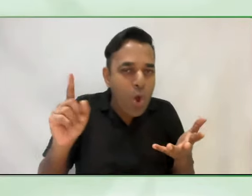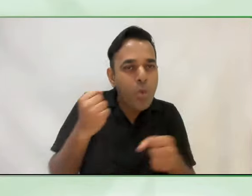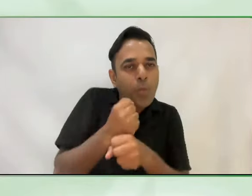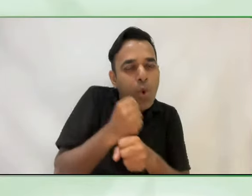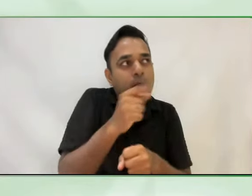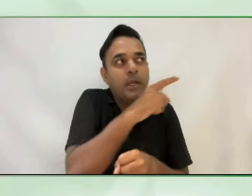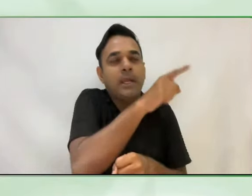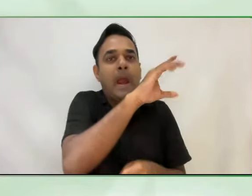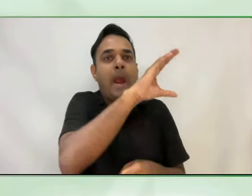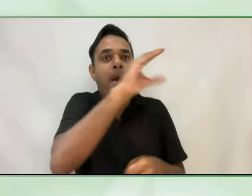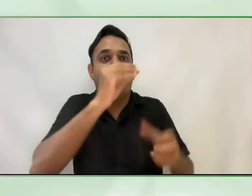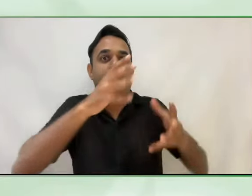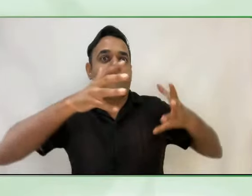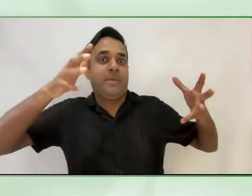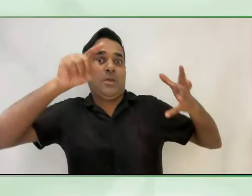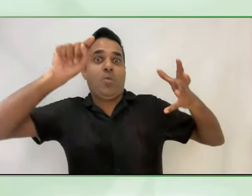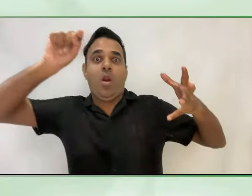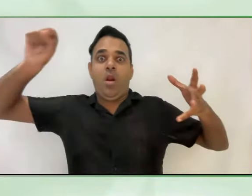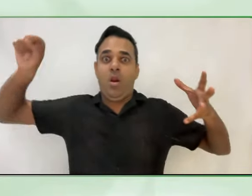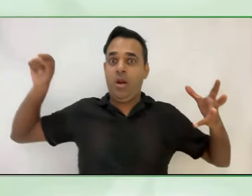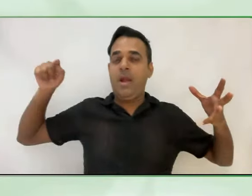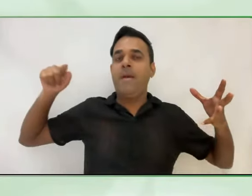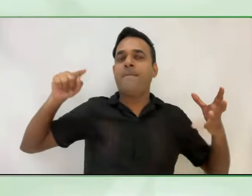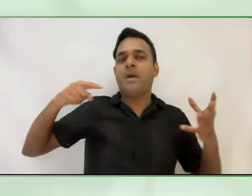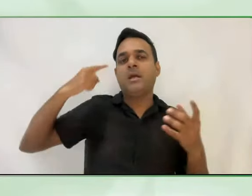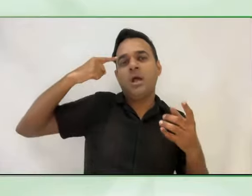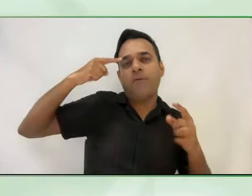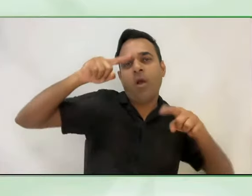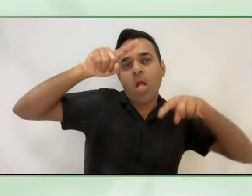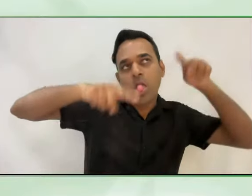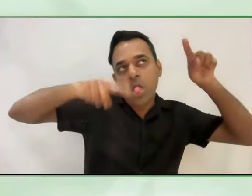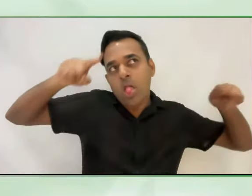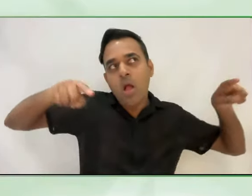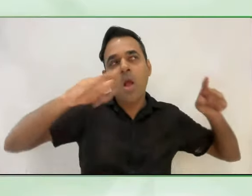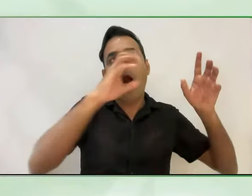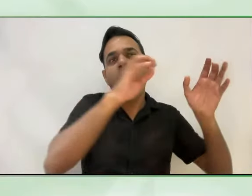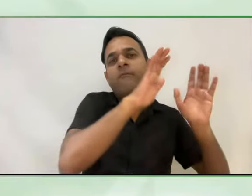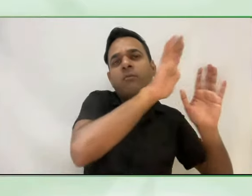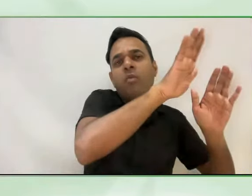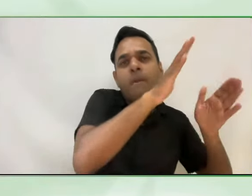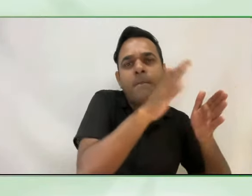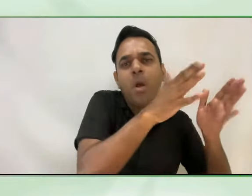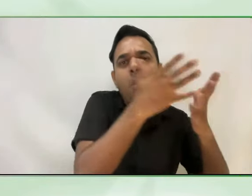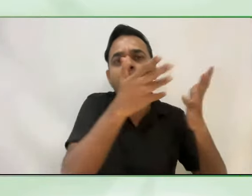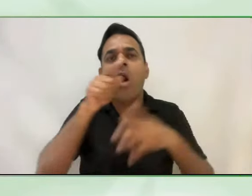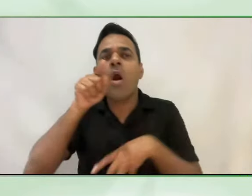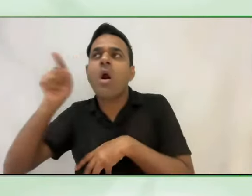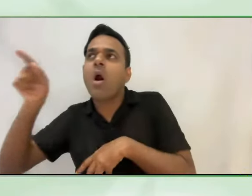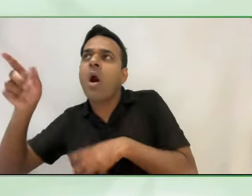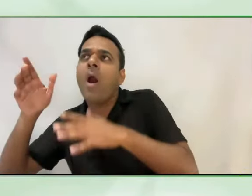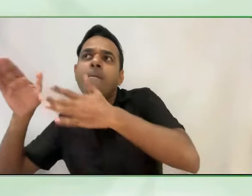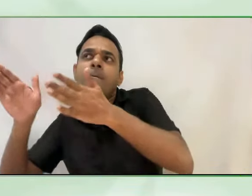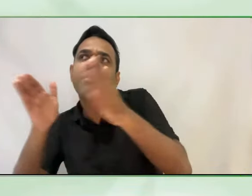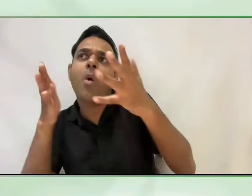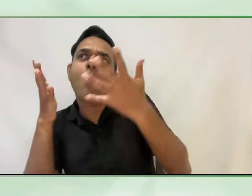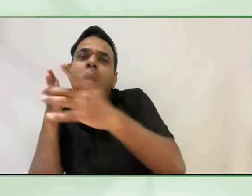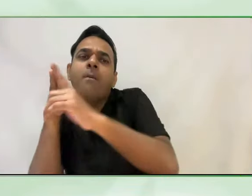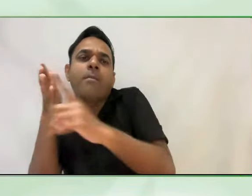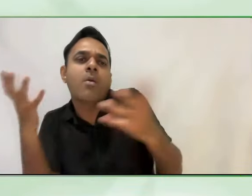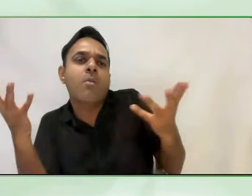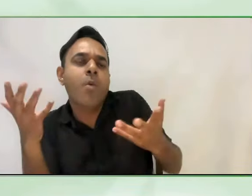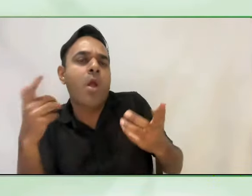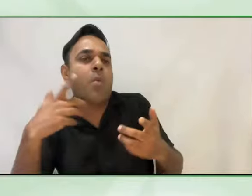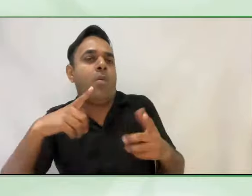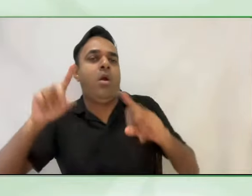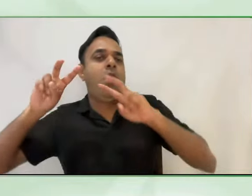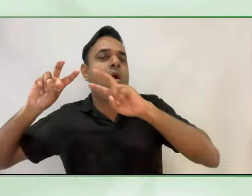schemes for that really work for autistic people as well? And that was absolutely really beneficial to us, and